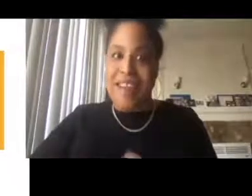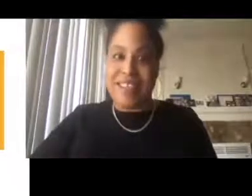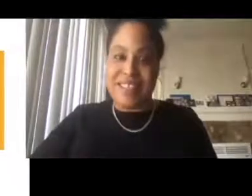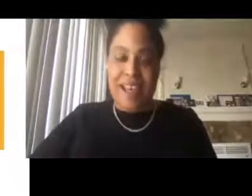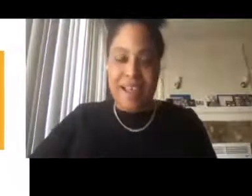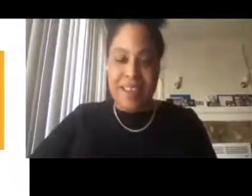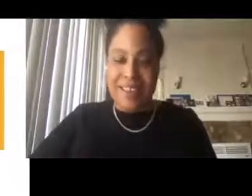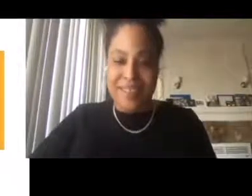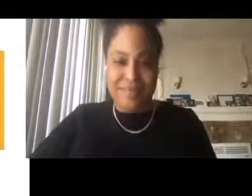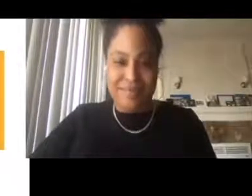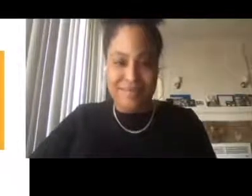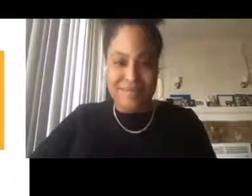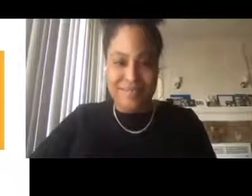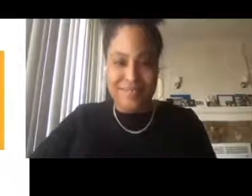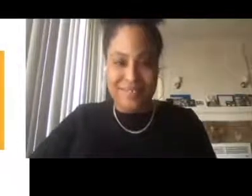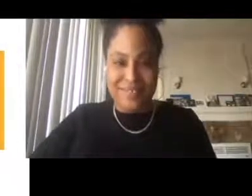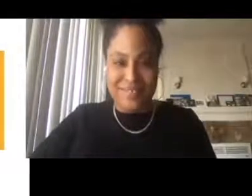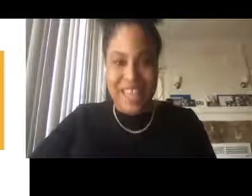Next slide.